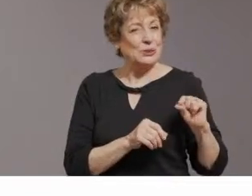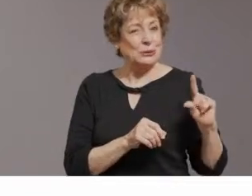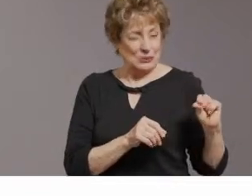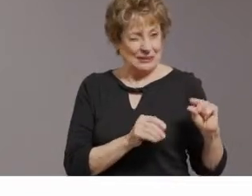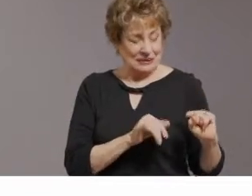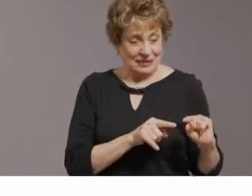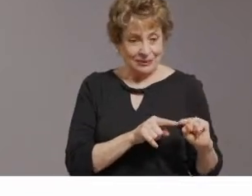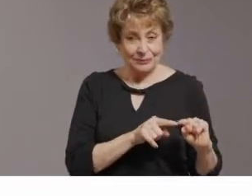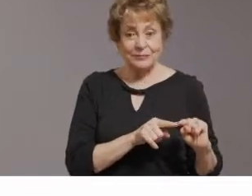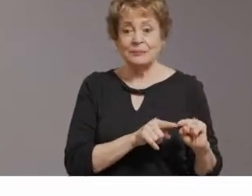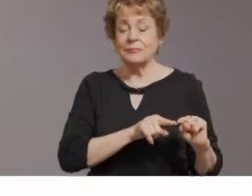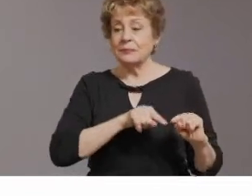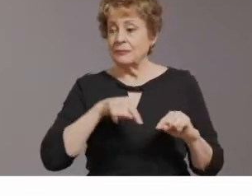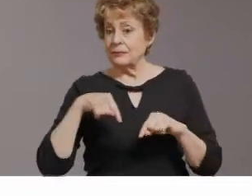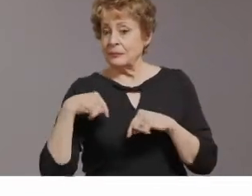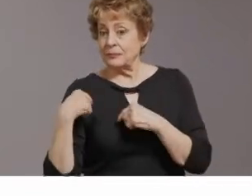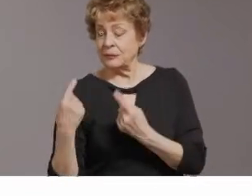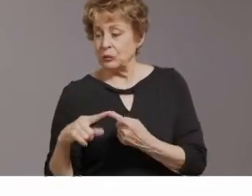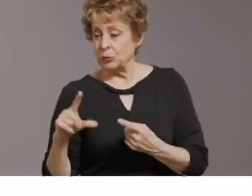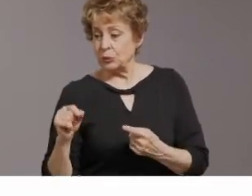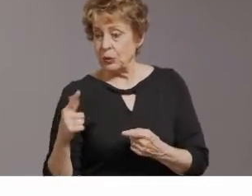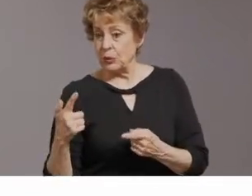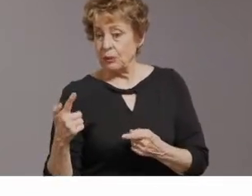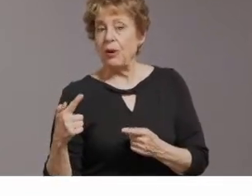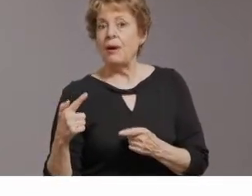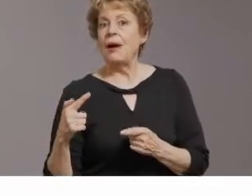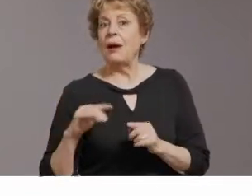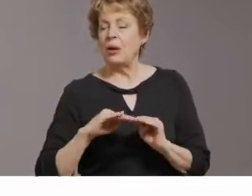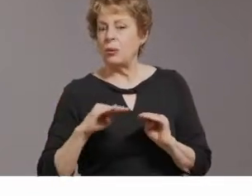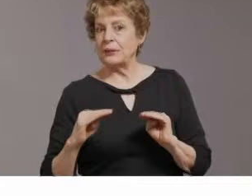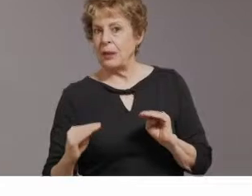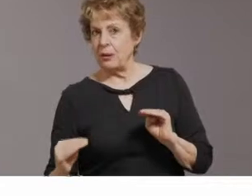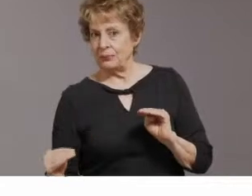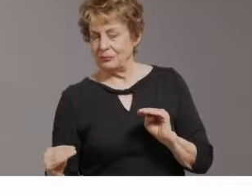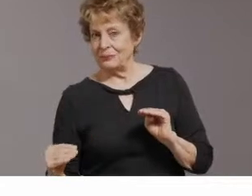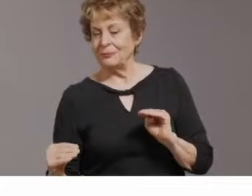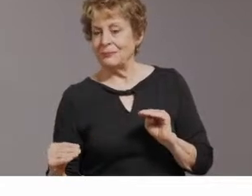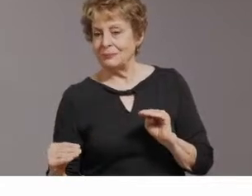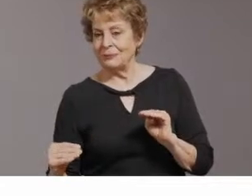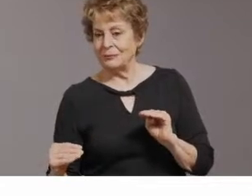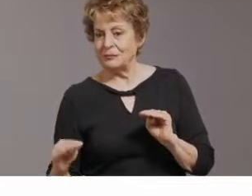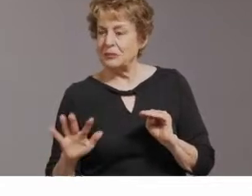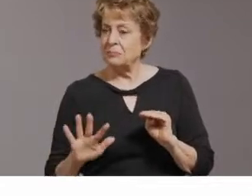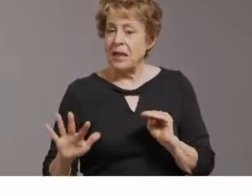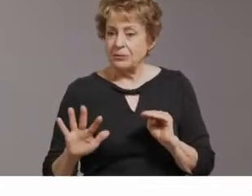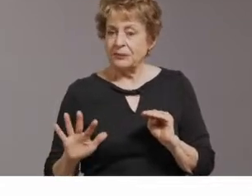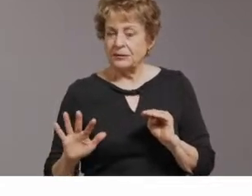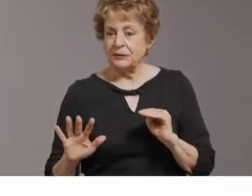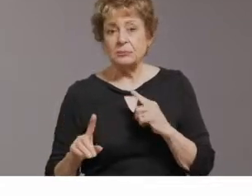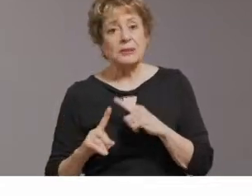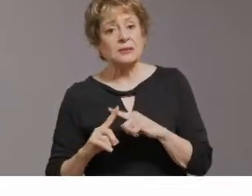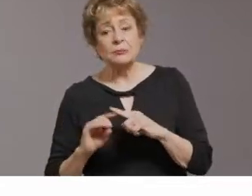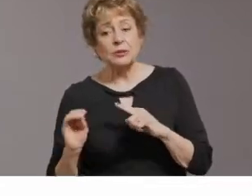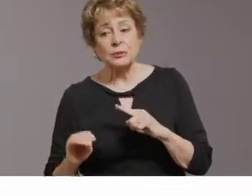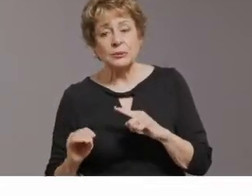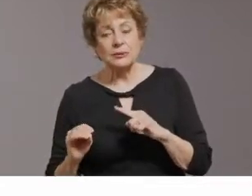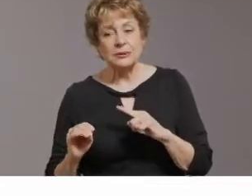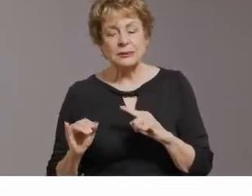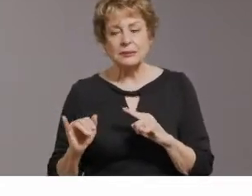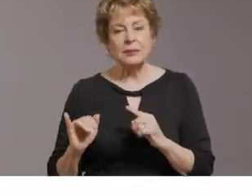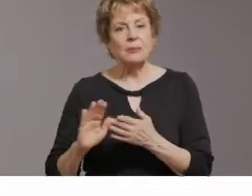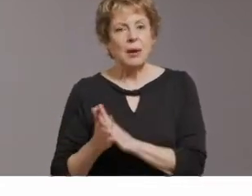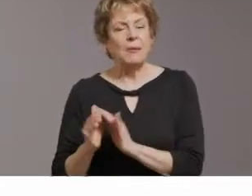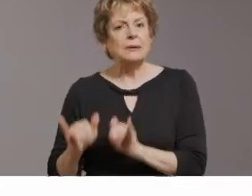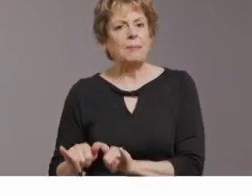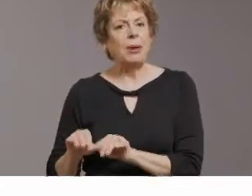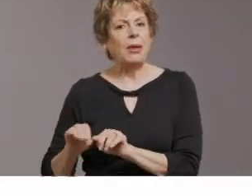a steady decrease, and we are starting to see our percent positivity plateau. Again, for those that